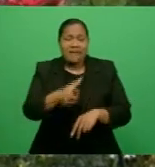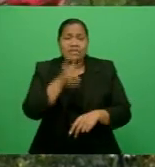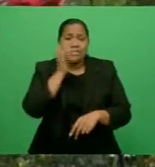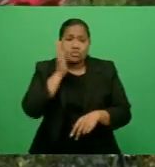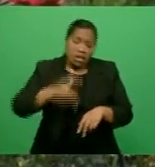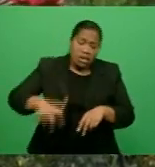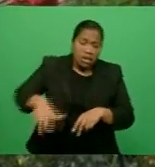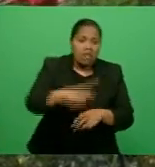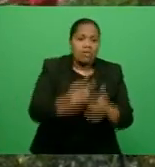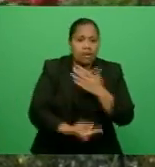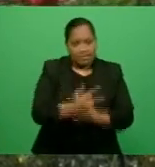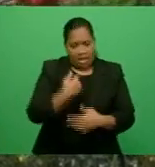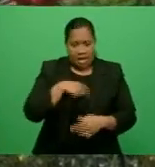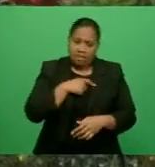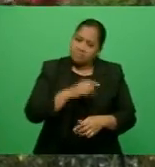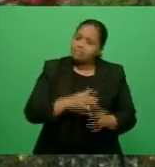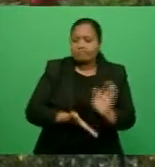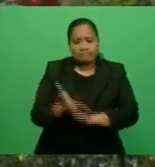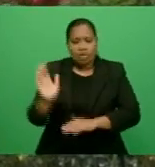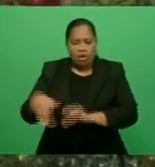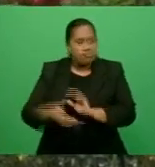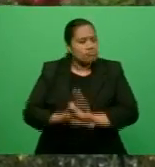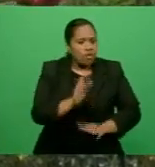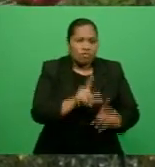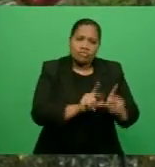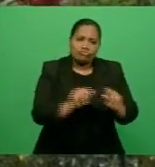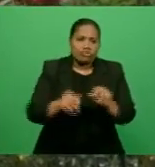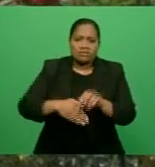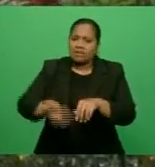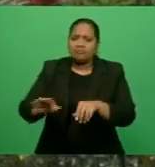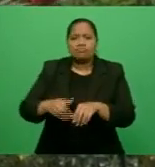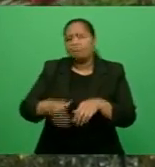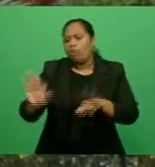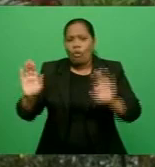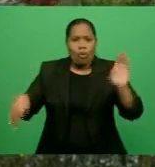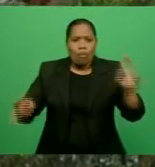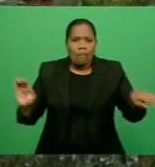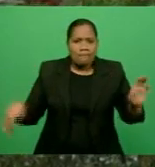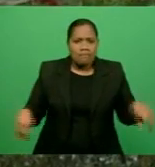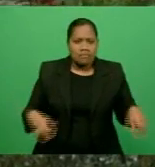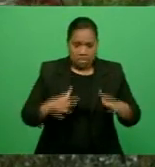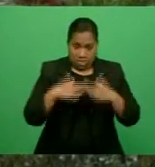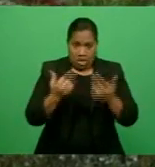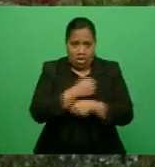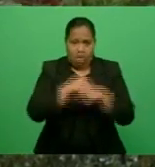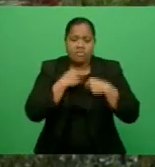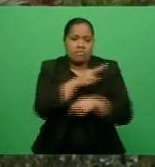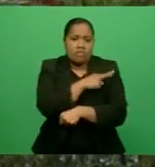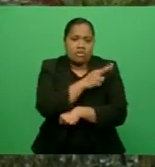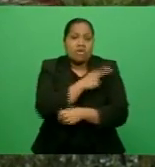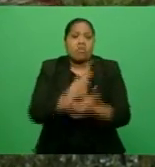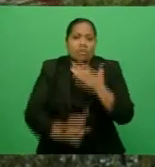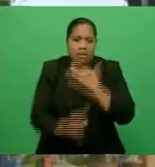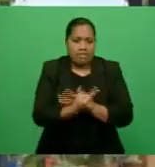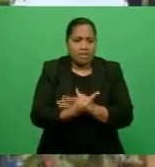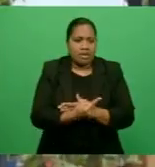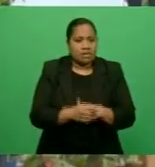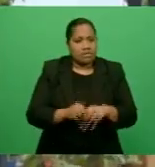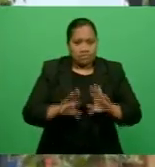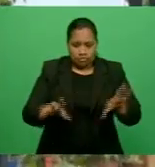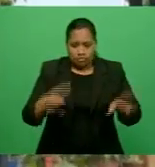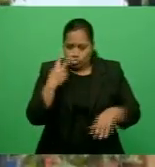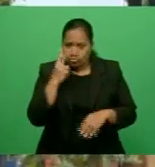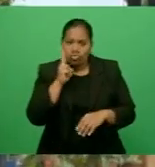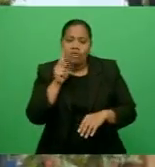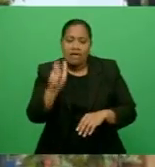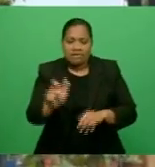to their homes, we've made it our responsibility to look out for all the children in the community to prevent any future incident. Police